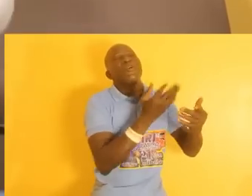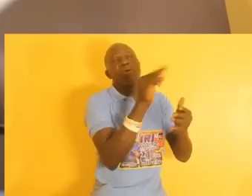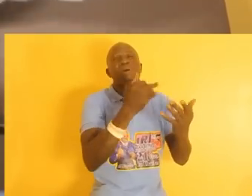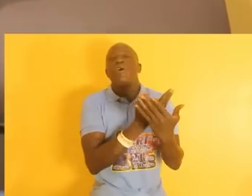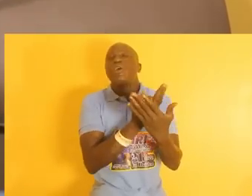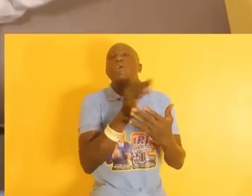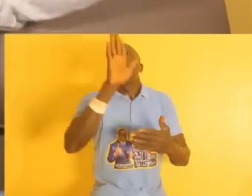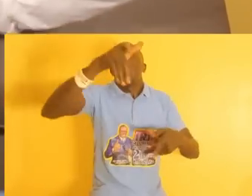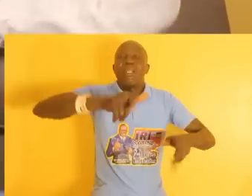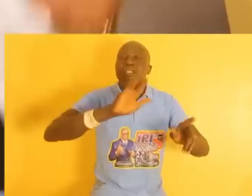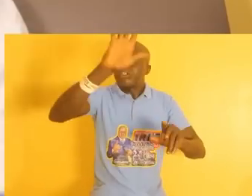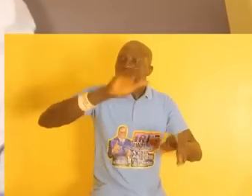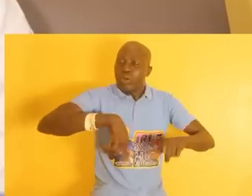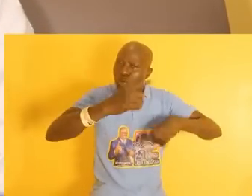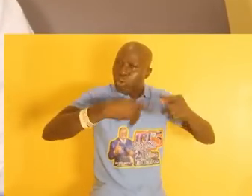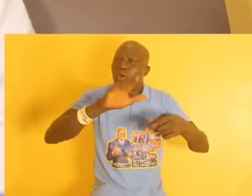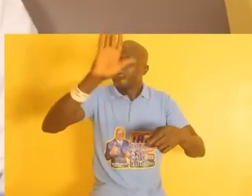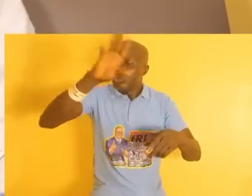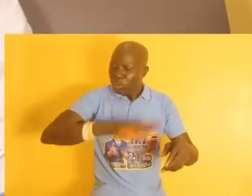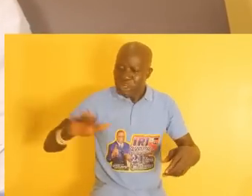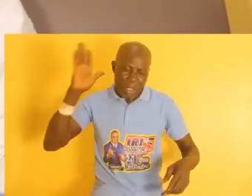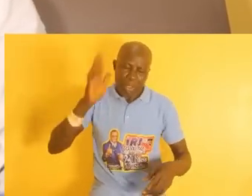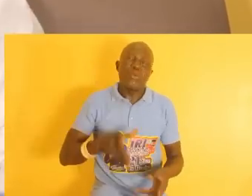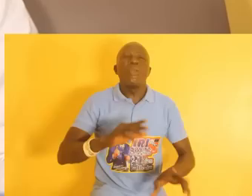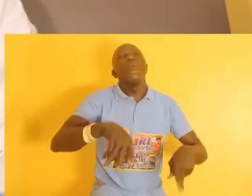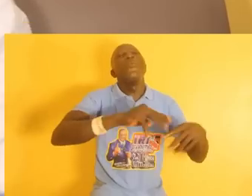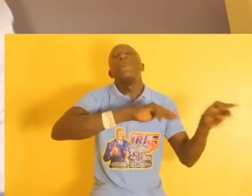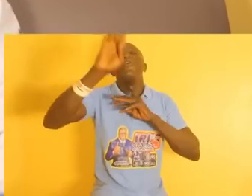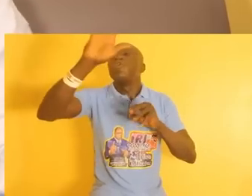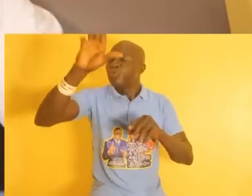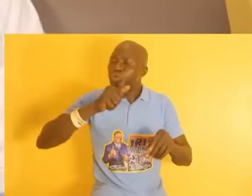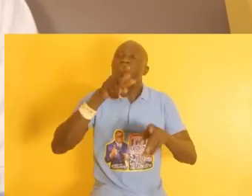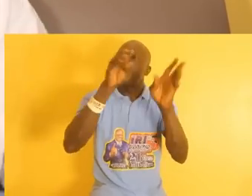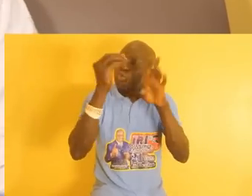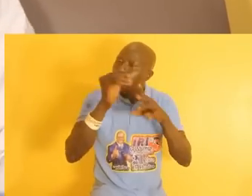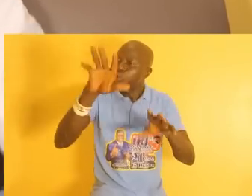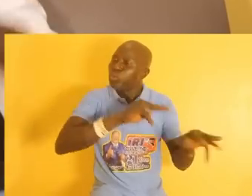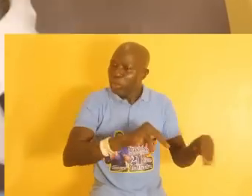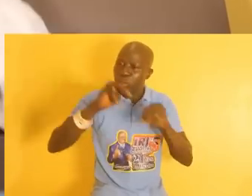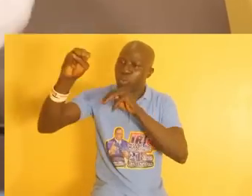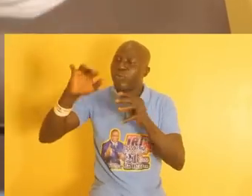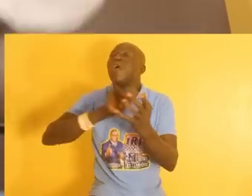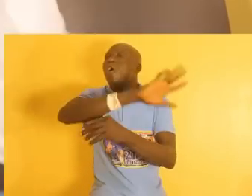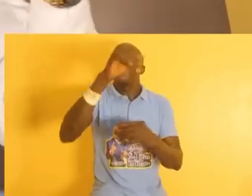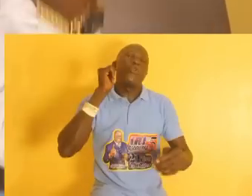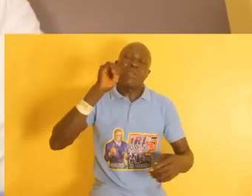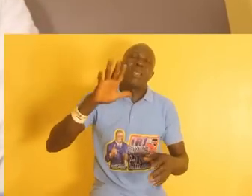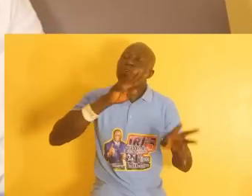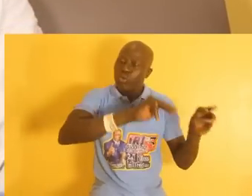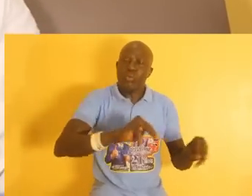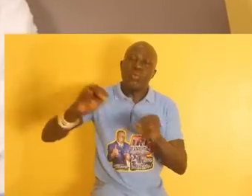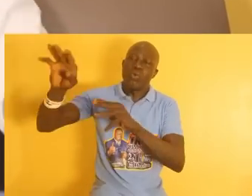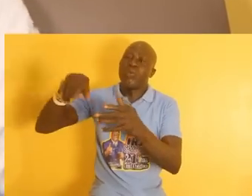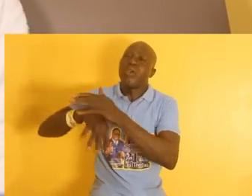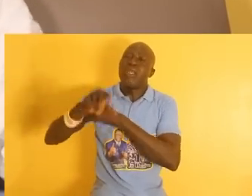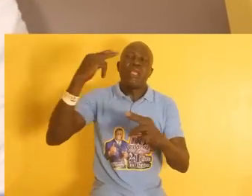free. Let them move, your children to be free. You too will move, your man. Young woman, you too will